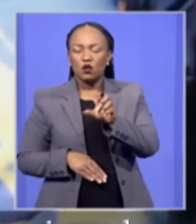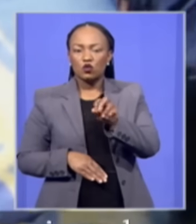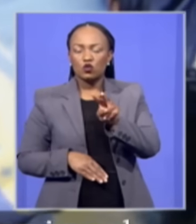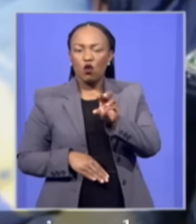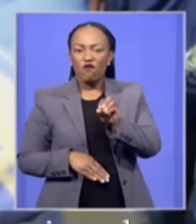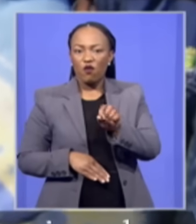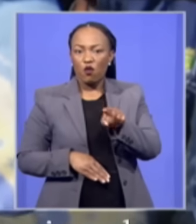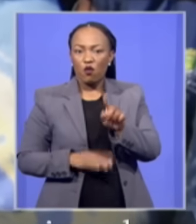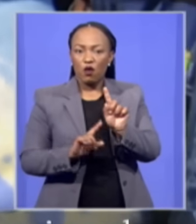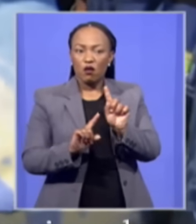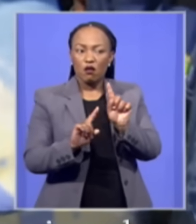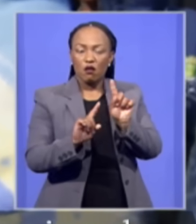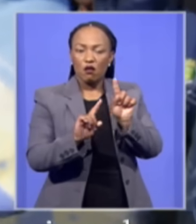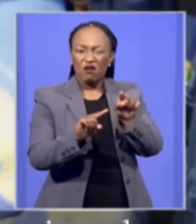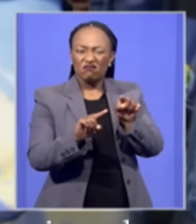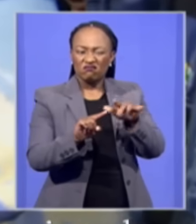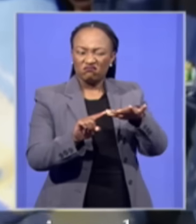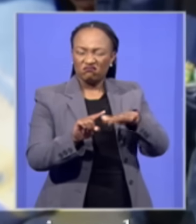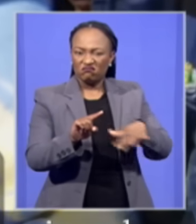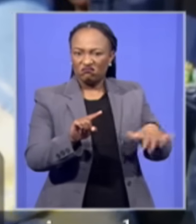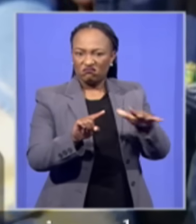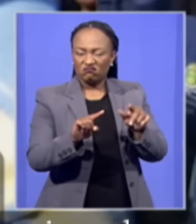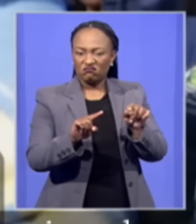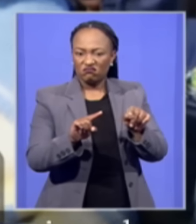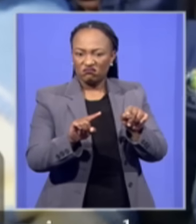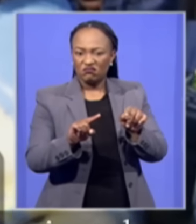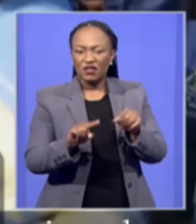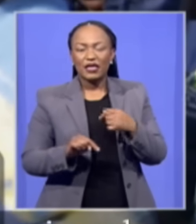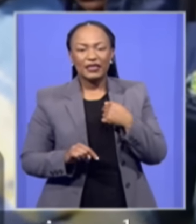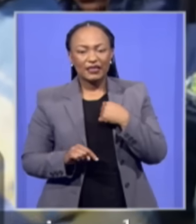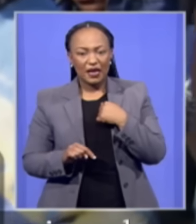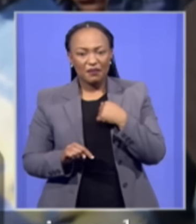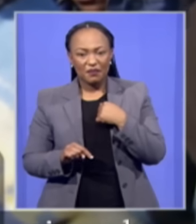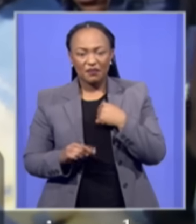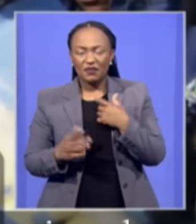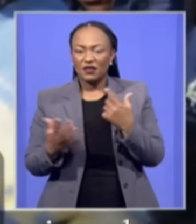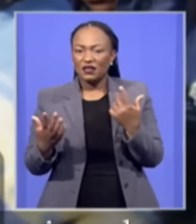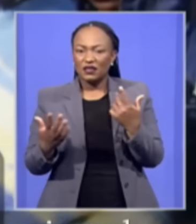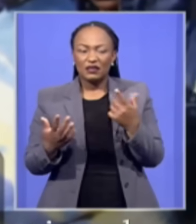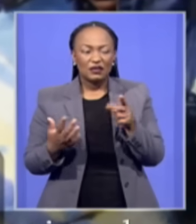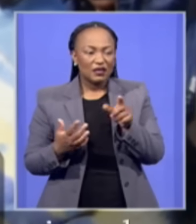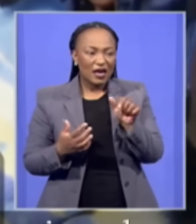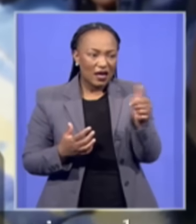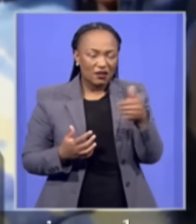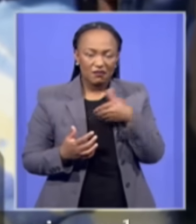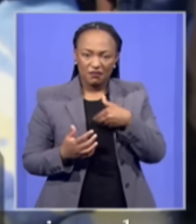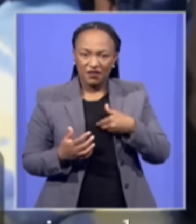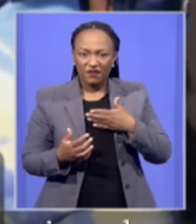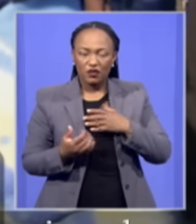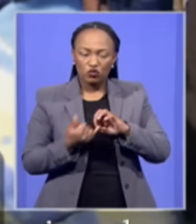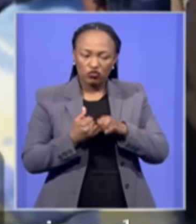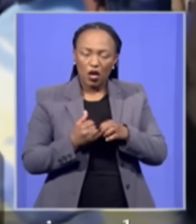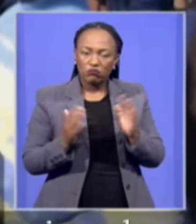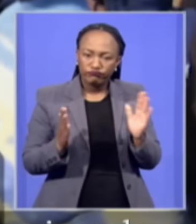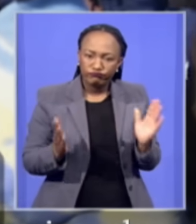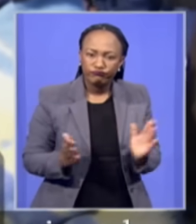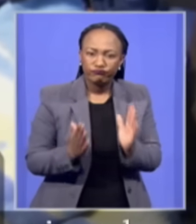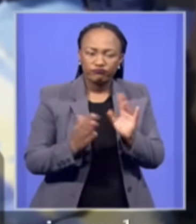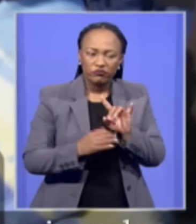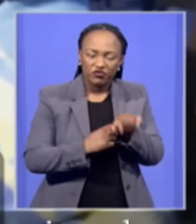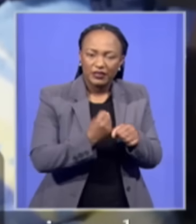eMelantuke eHighbury. Nam ndizama uqinisa abanye abazali abanabantwana